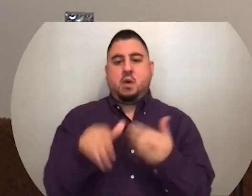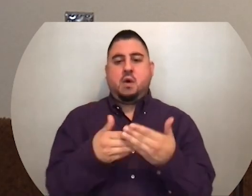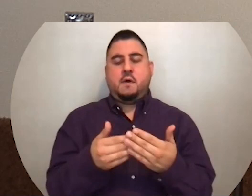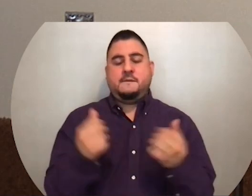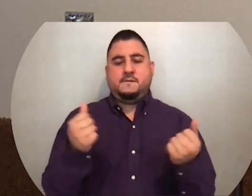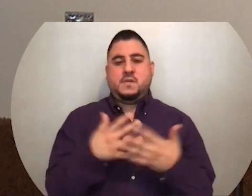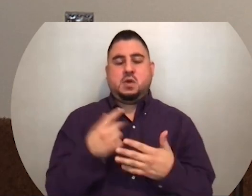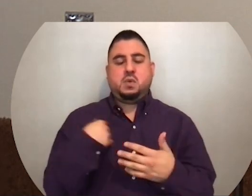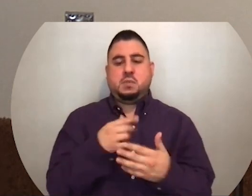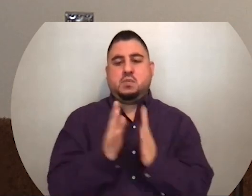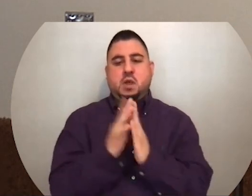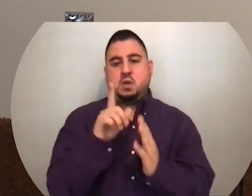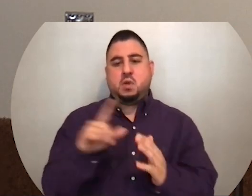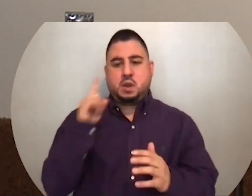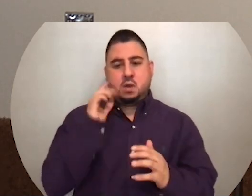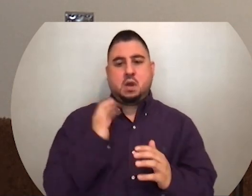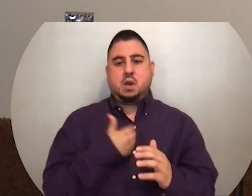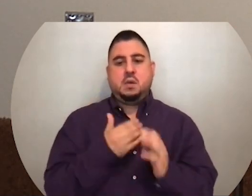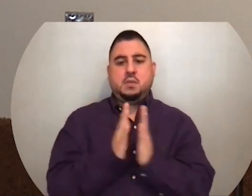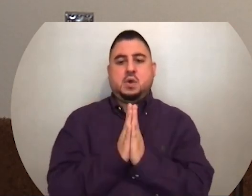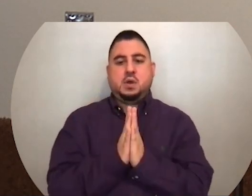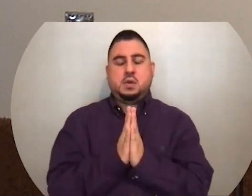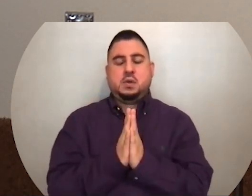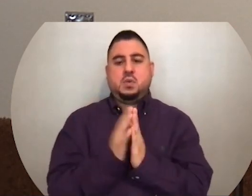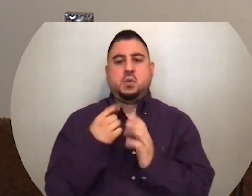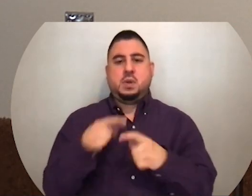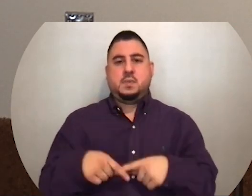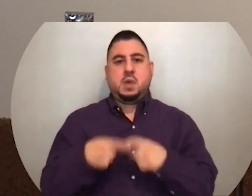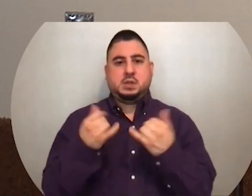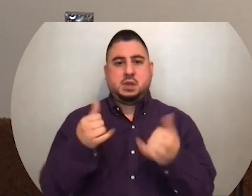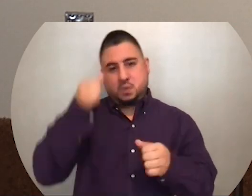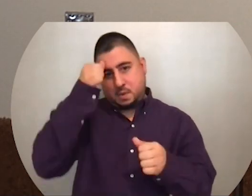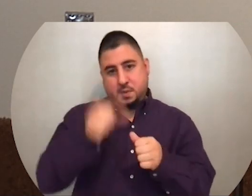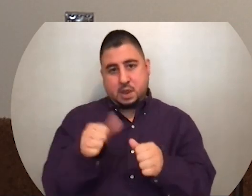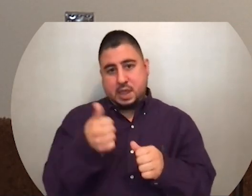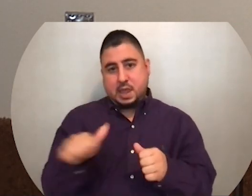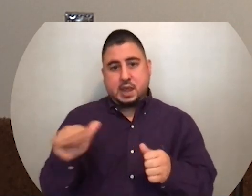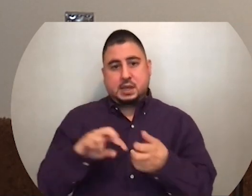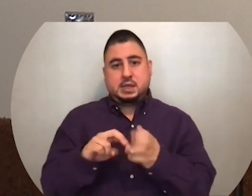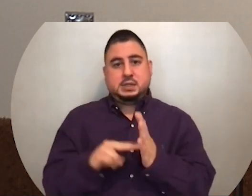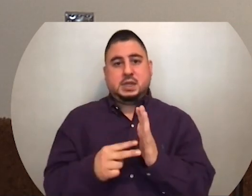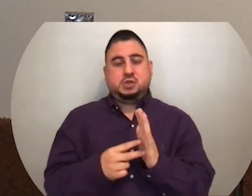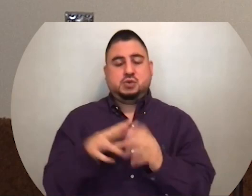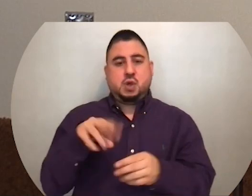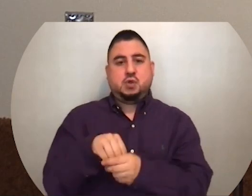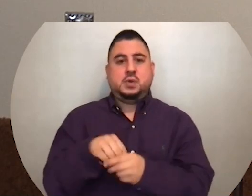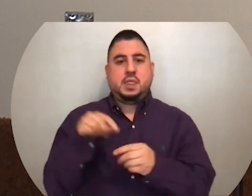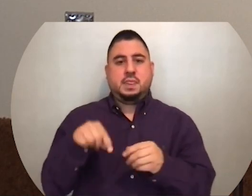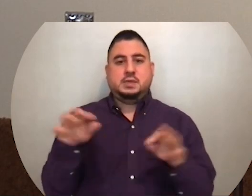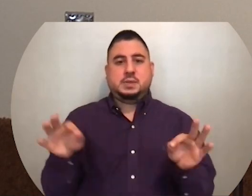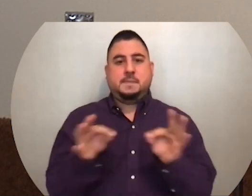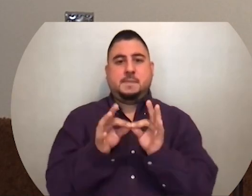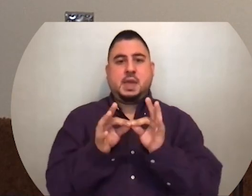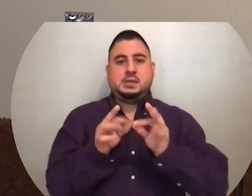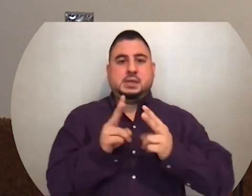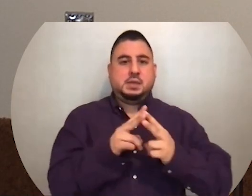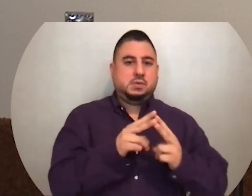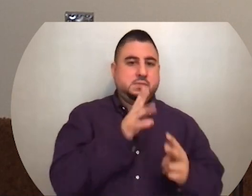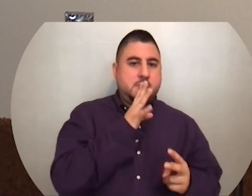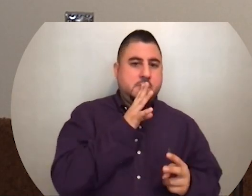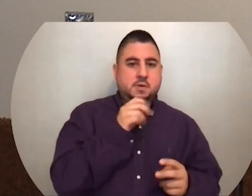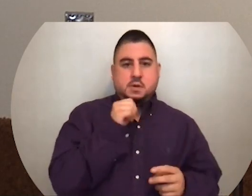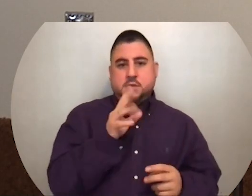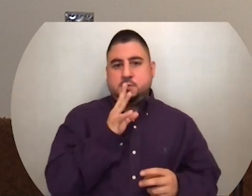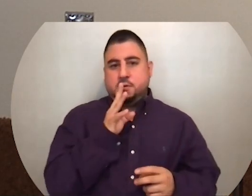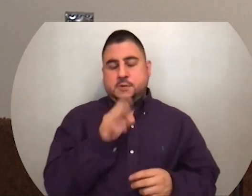to the Lord. Lord, hear our prayers. We pause now to remember any intentions you want to include in this Mass, either spoken or